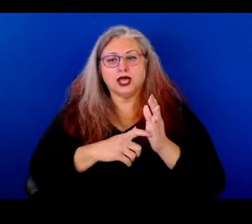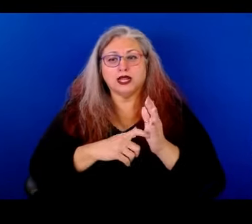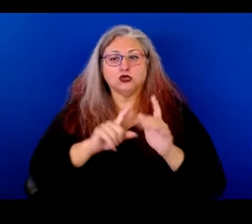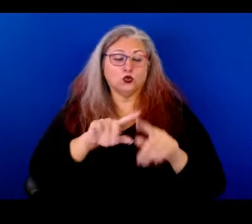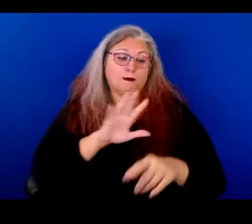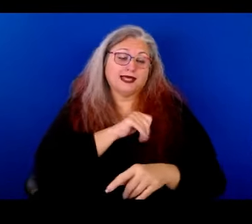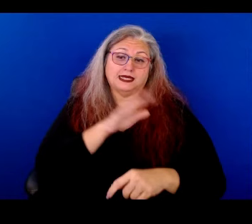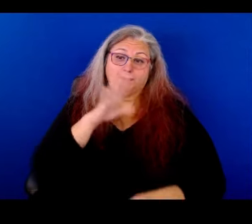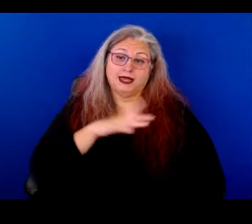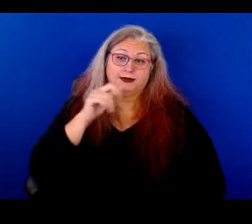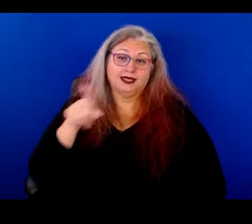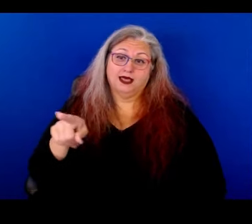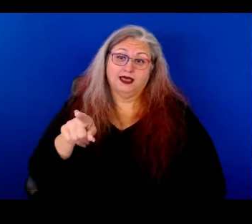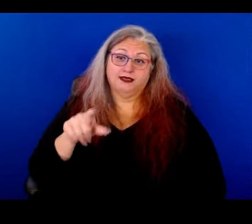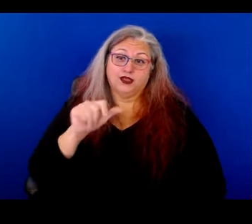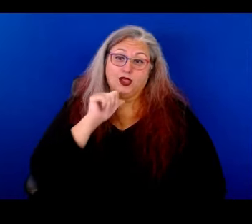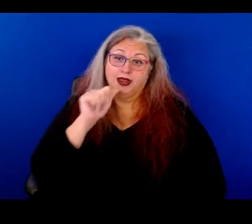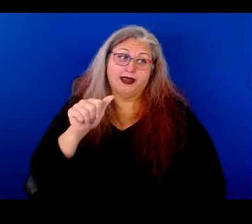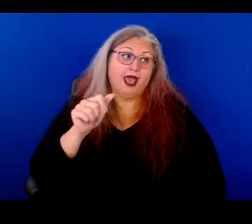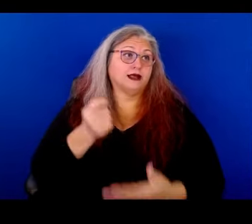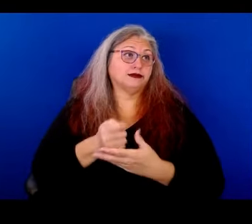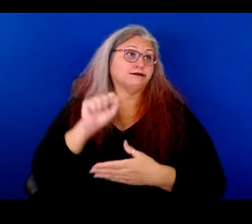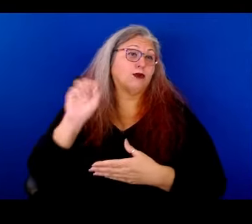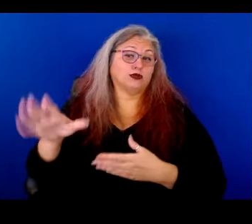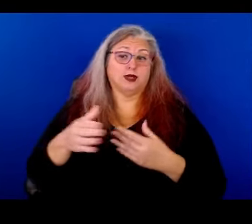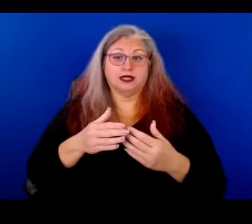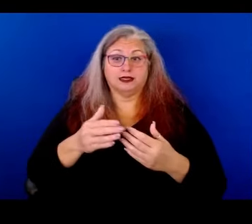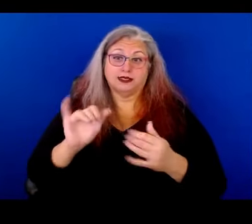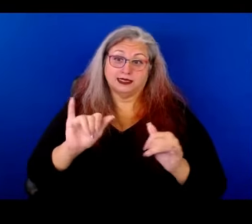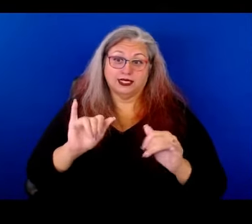to Palestinian men, because they're not disposable either.